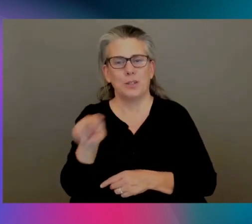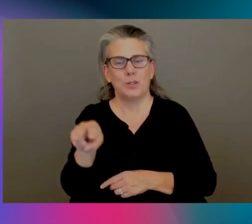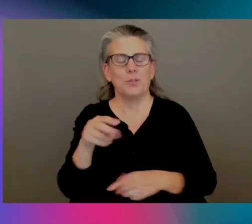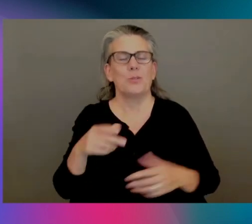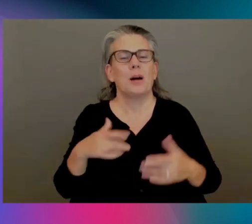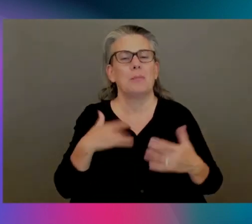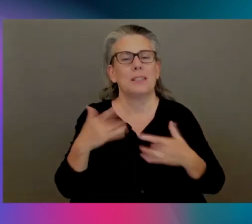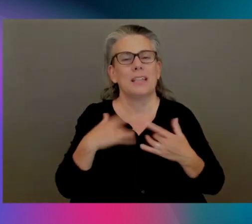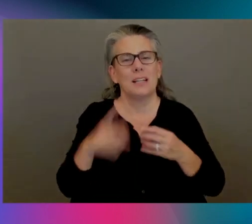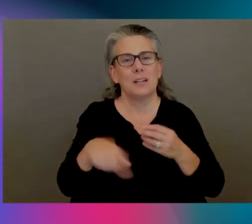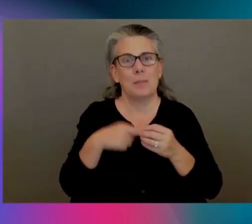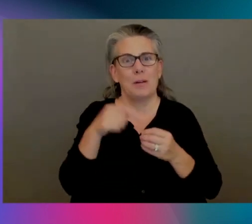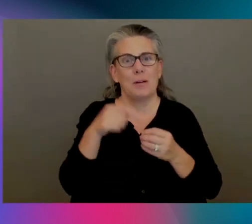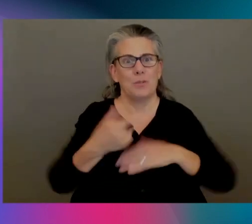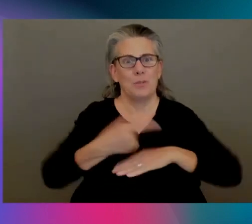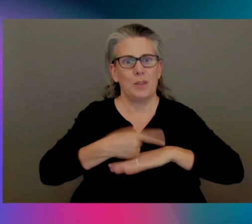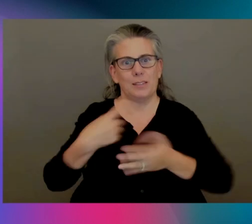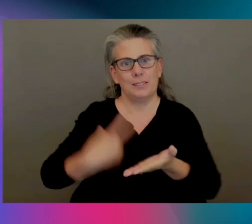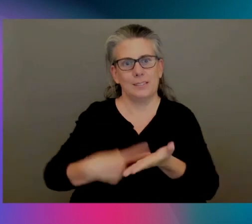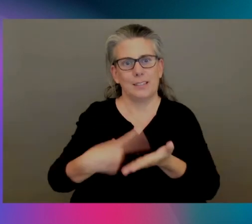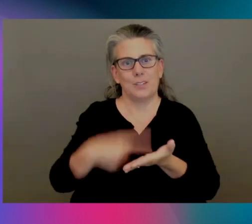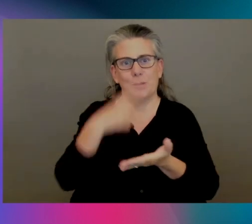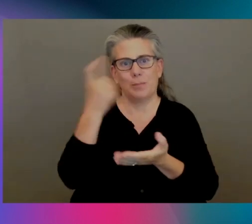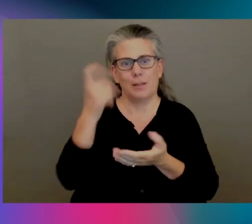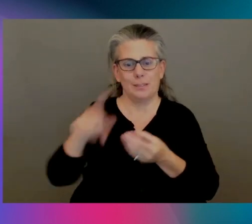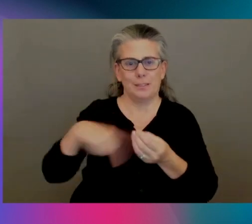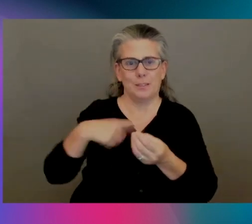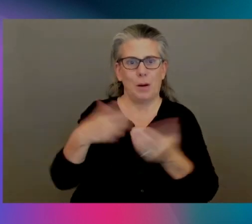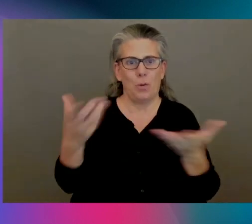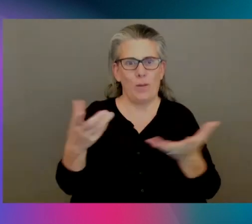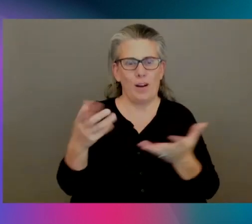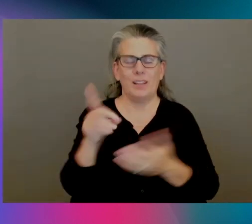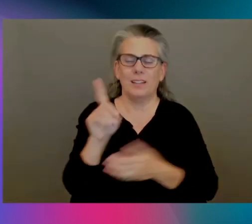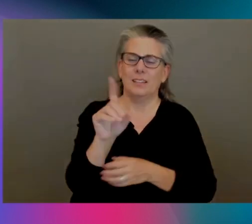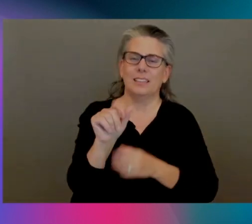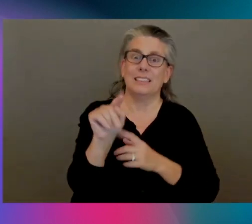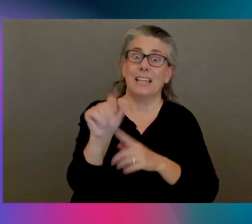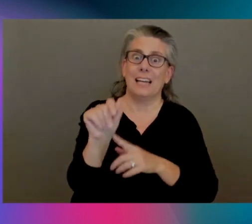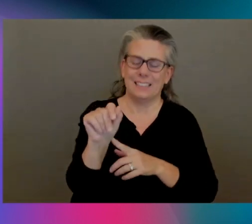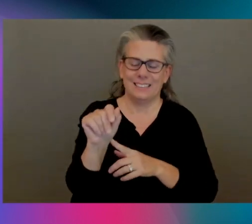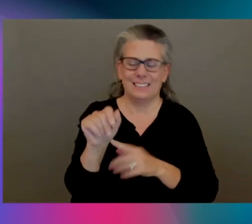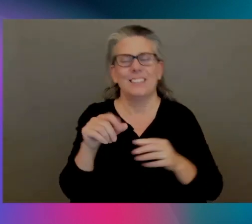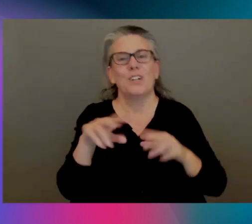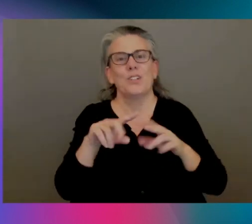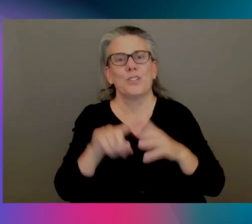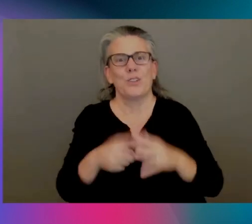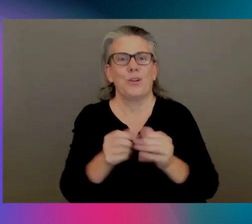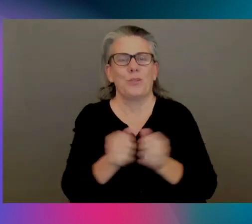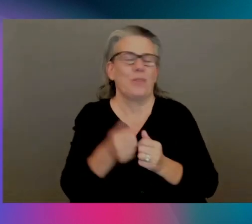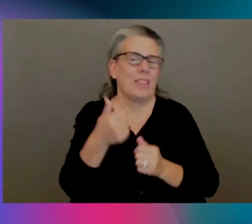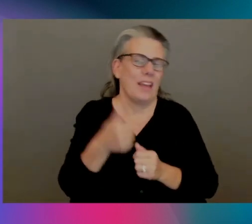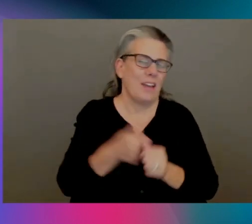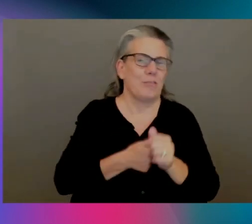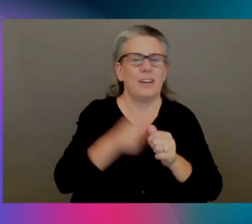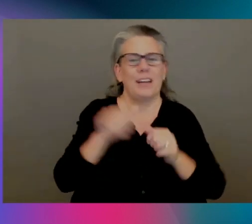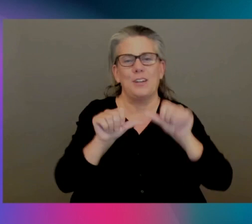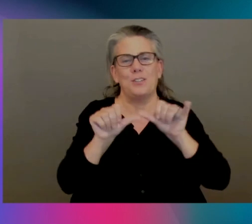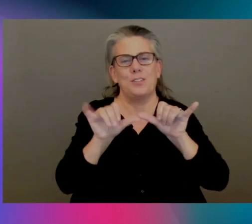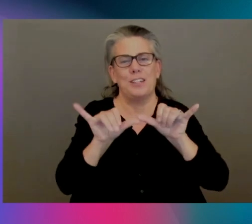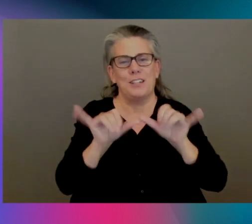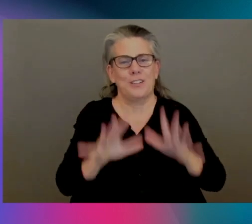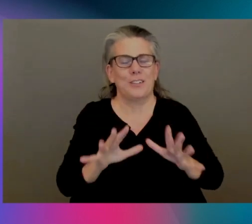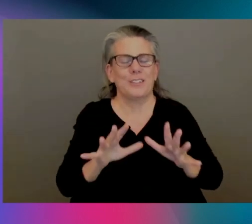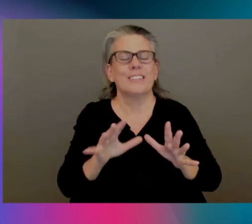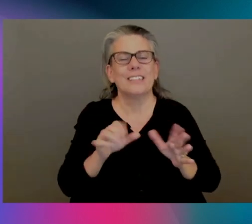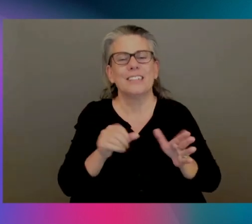around data. This is where everything starts for data engineering. But before we kickstart, let me introduce my co-host,